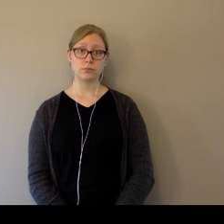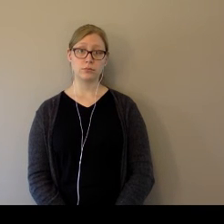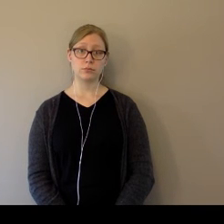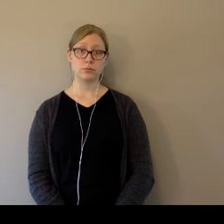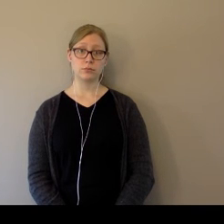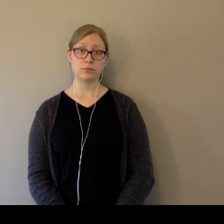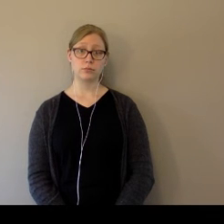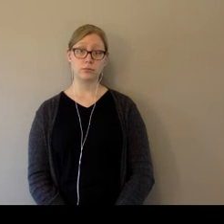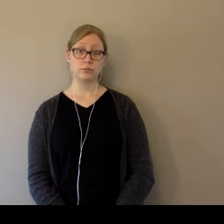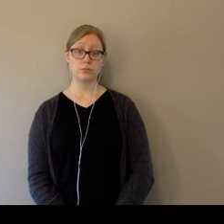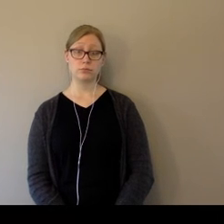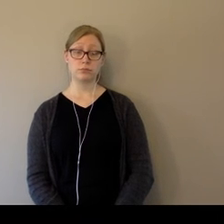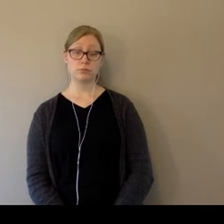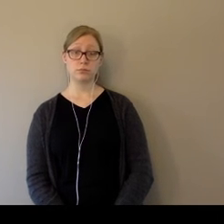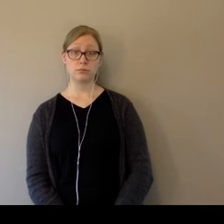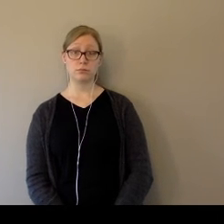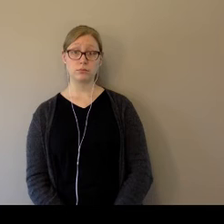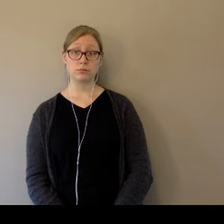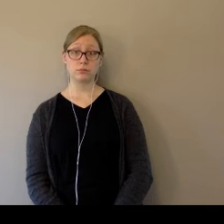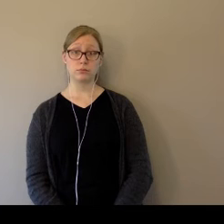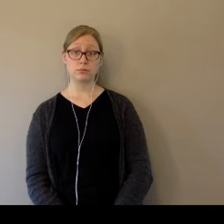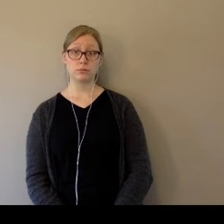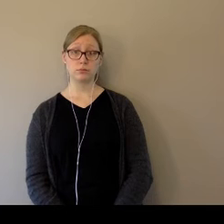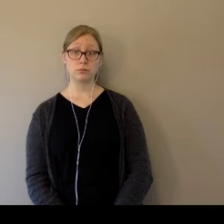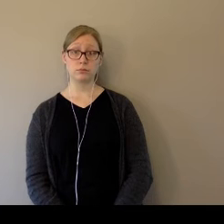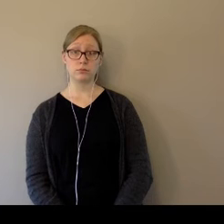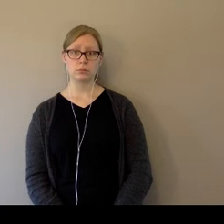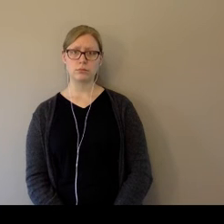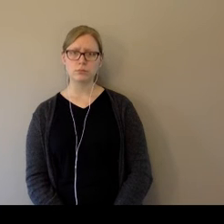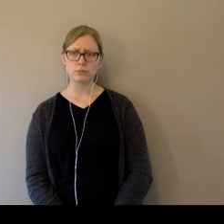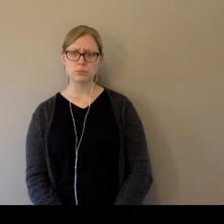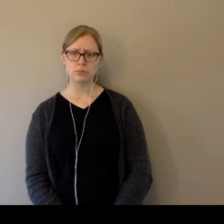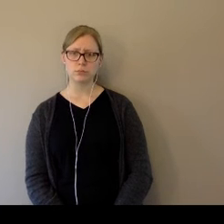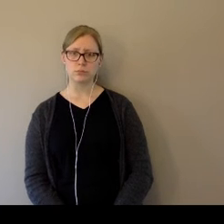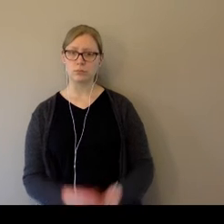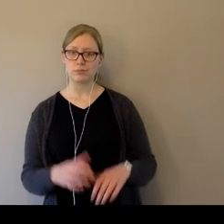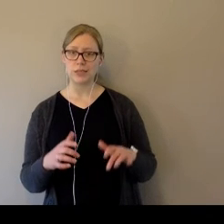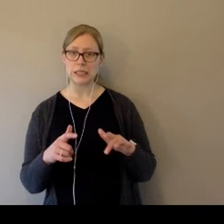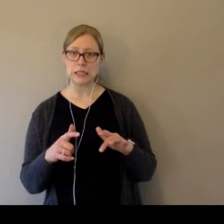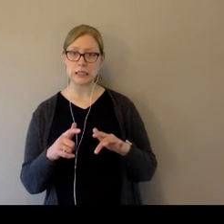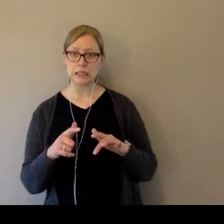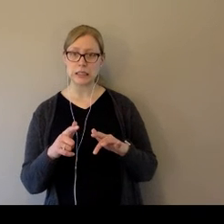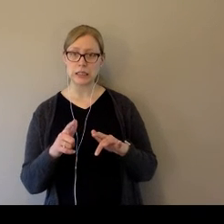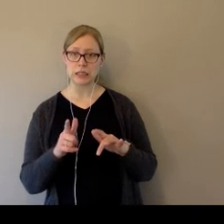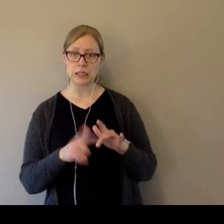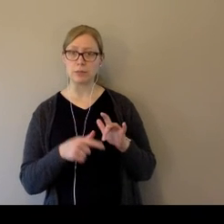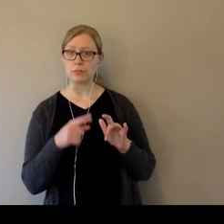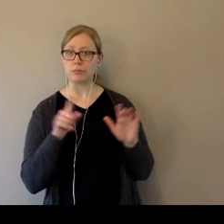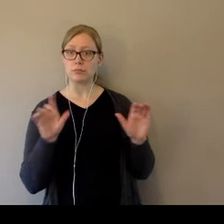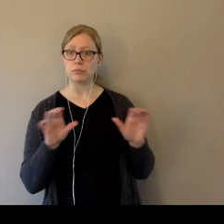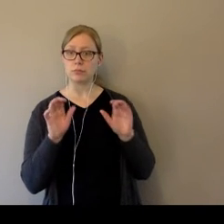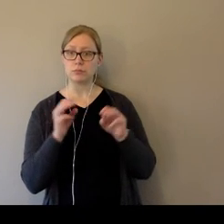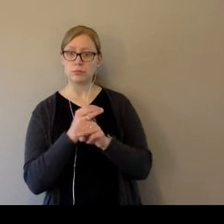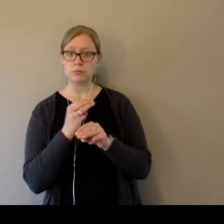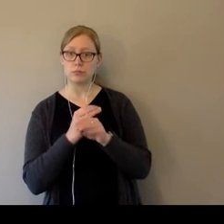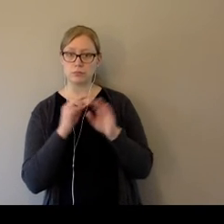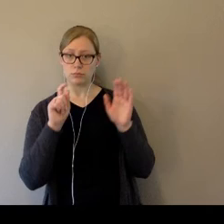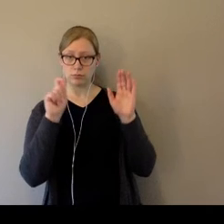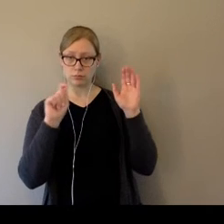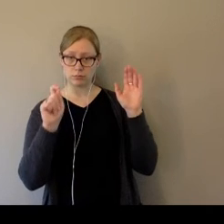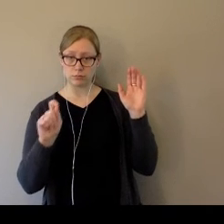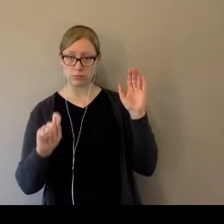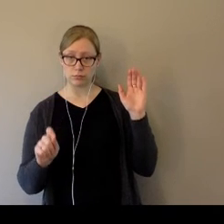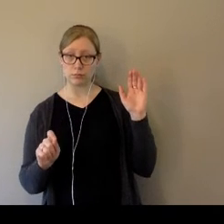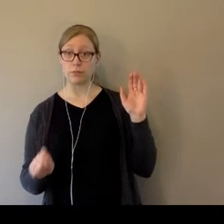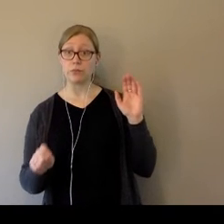And that results in a value of 17.5. So that 17.5 is the length of the model